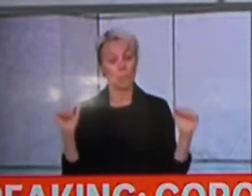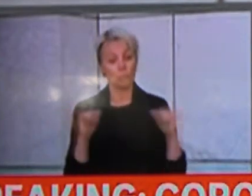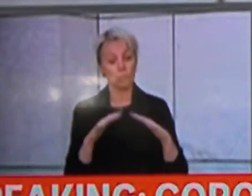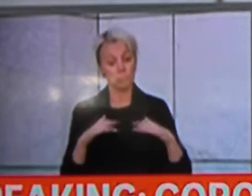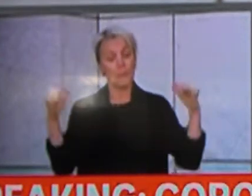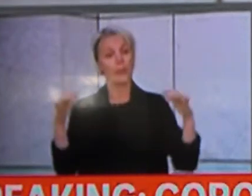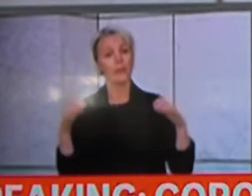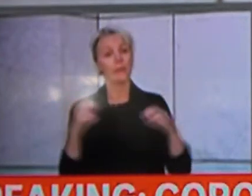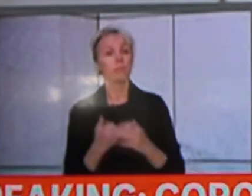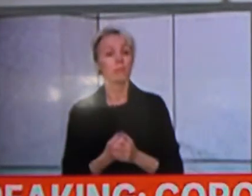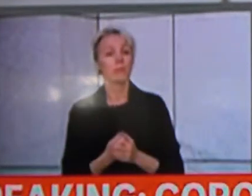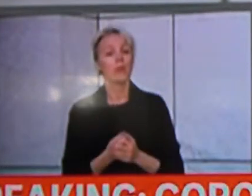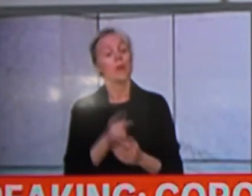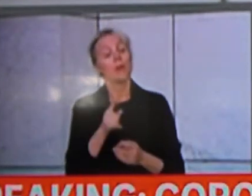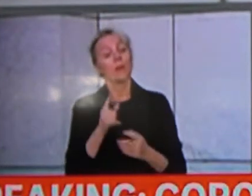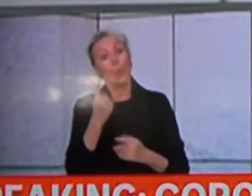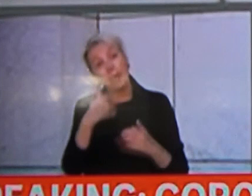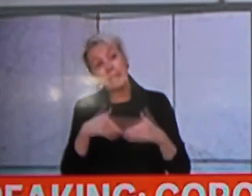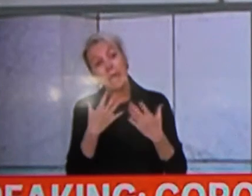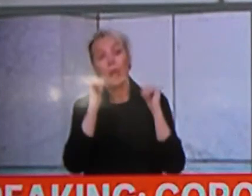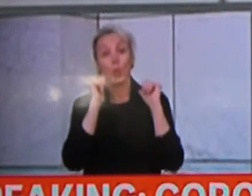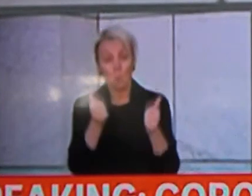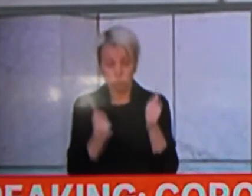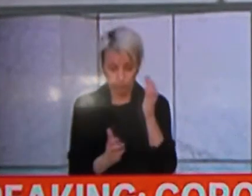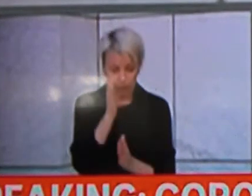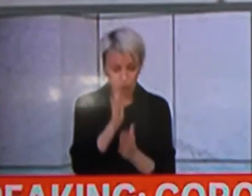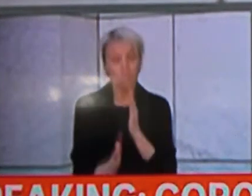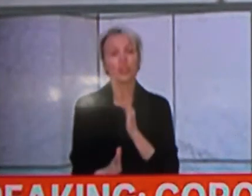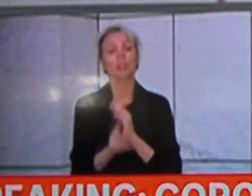the business in a day, well, good. If it takes another